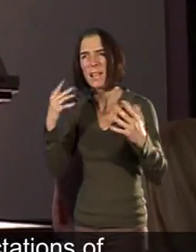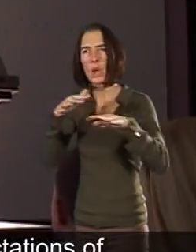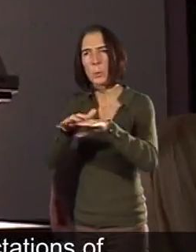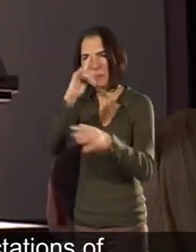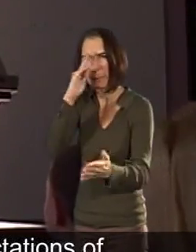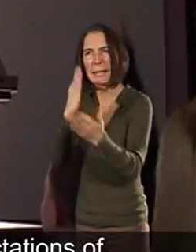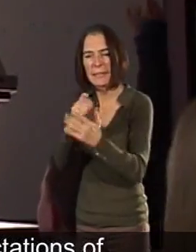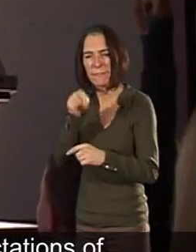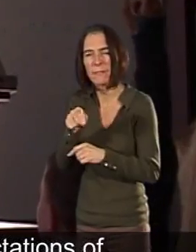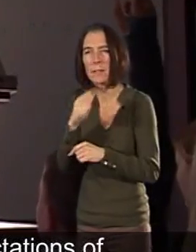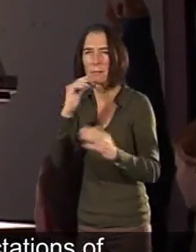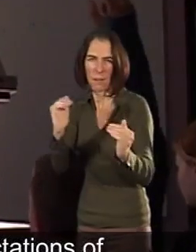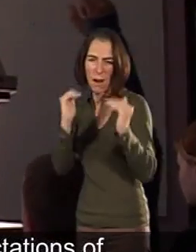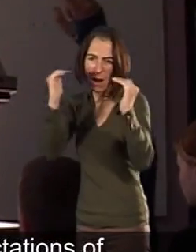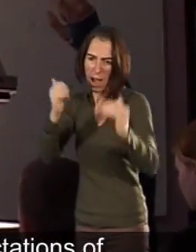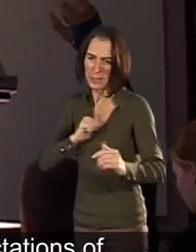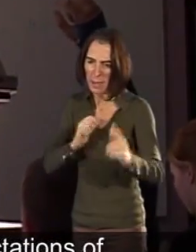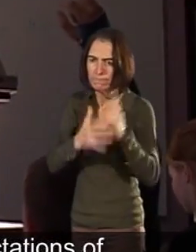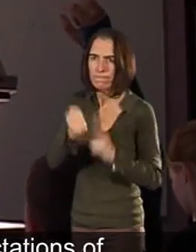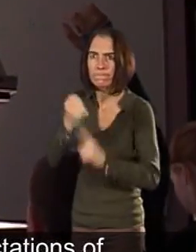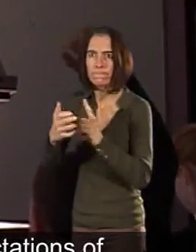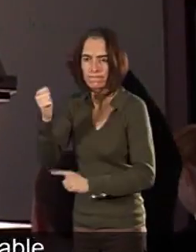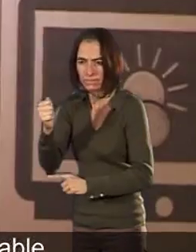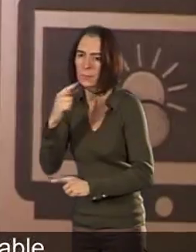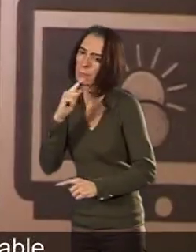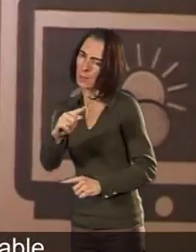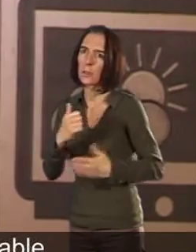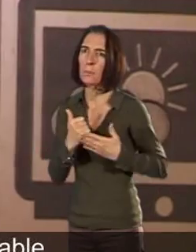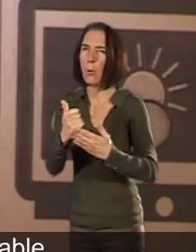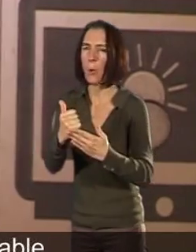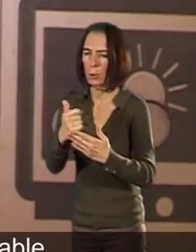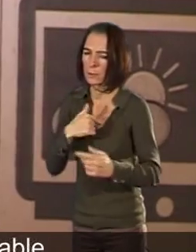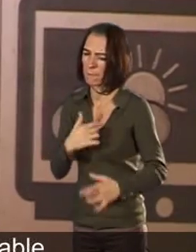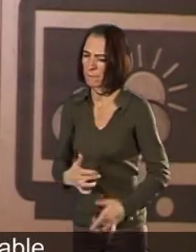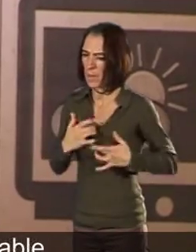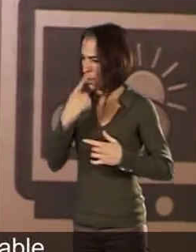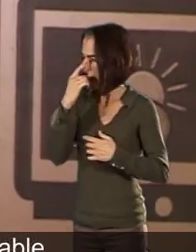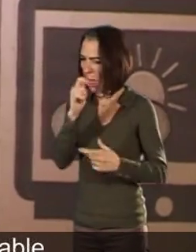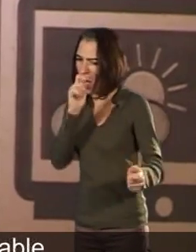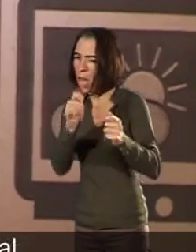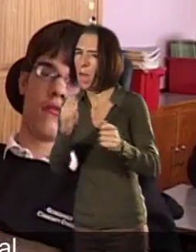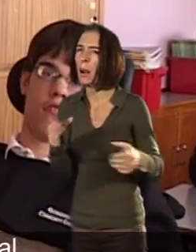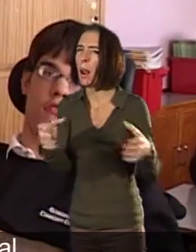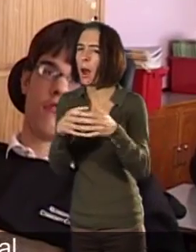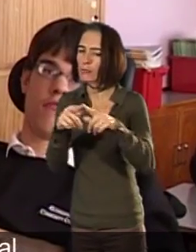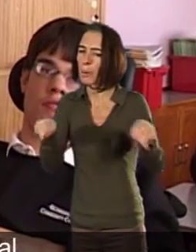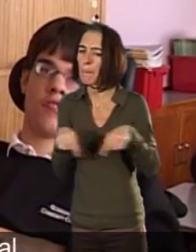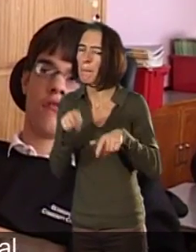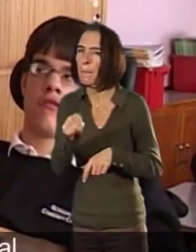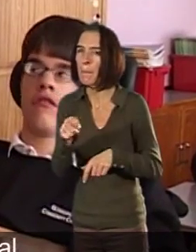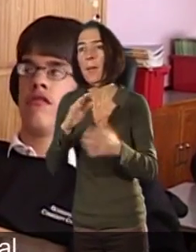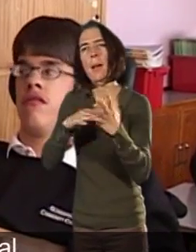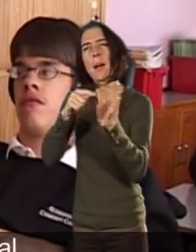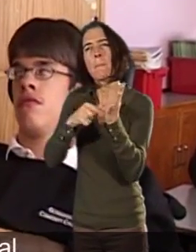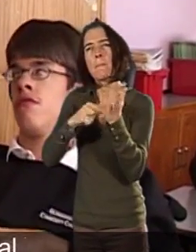high expectations of all pupils at the school provides a supportive framework for staff to make reasonable adjustments in the classroom.